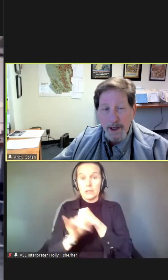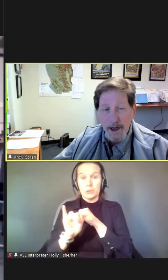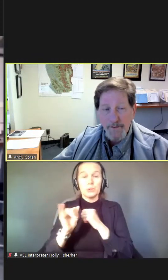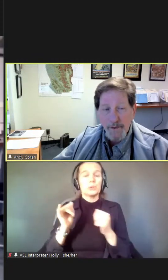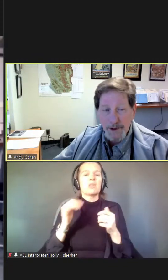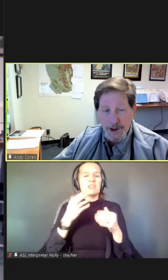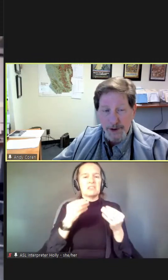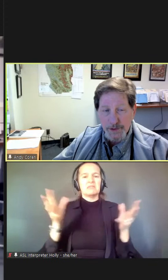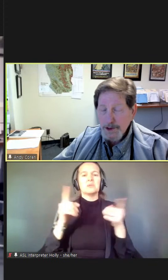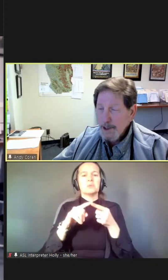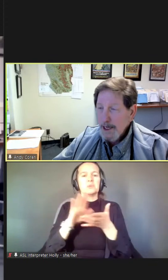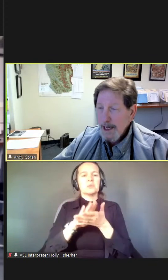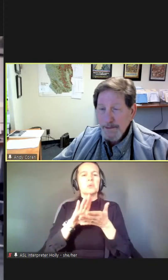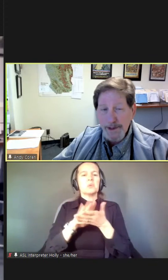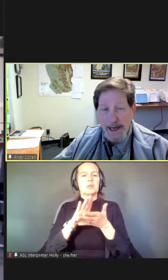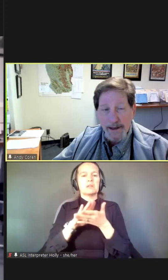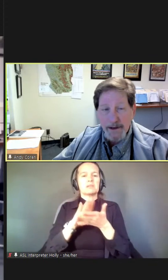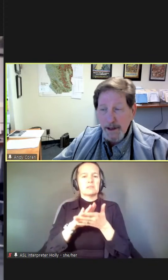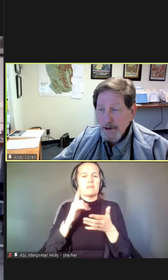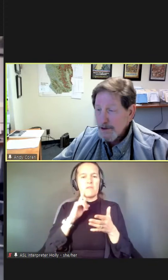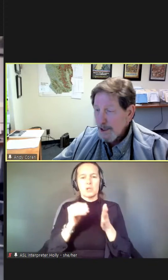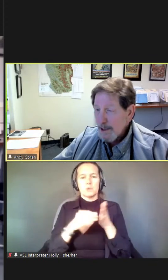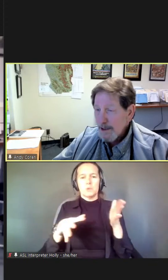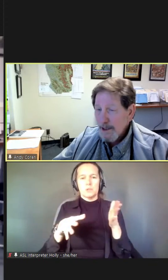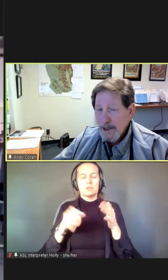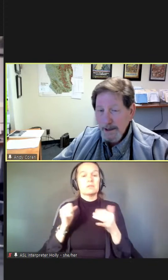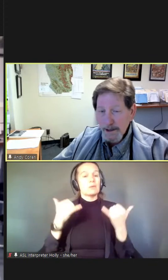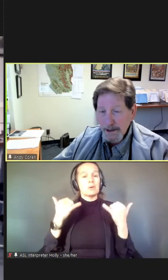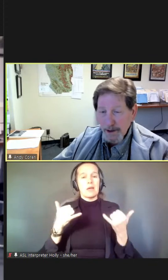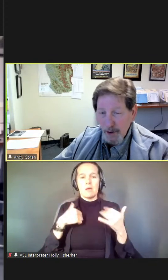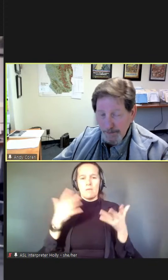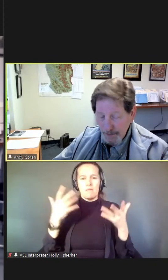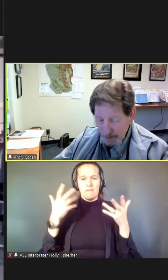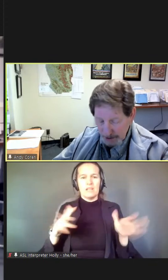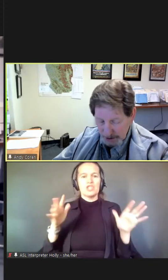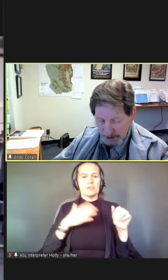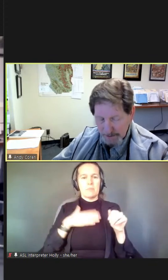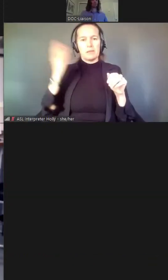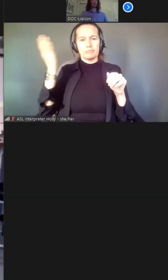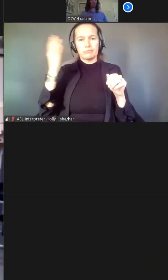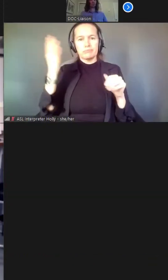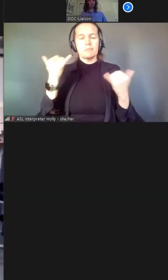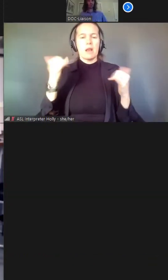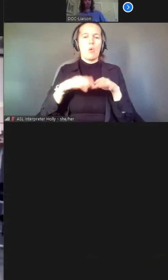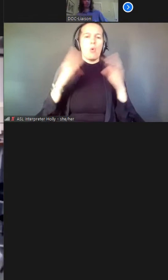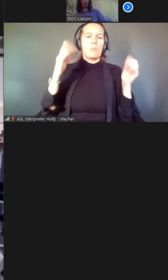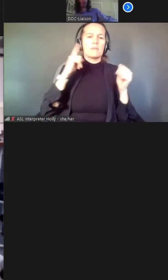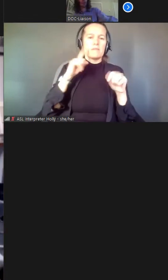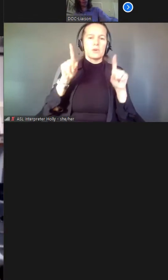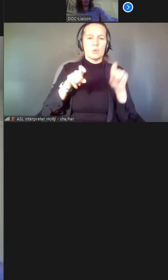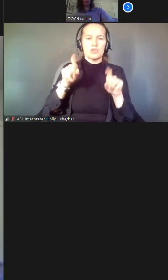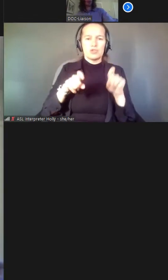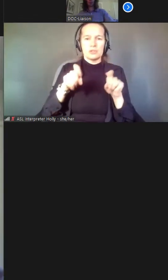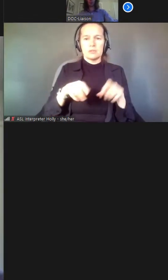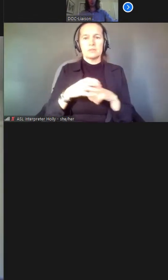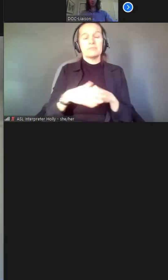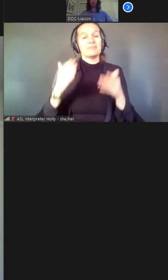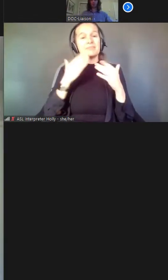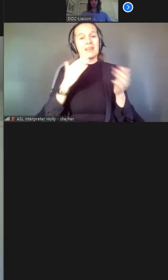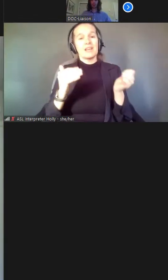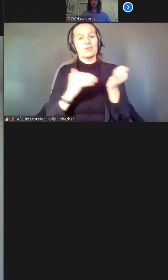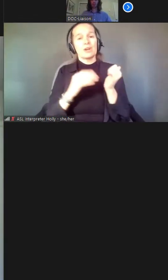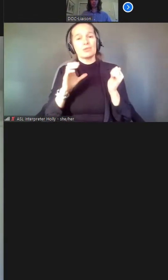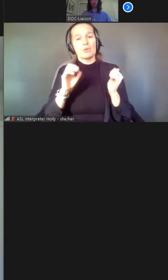for the students. And with that, I'll close and open for questions. Thank you, Dr.